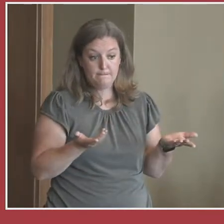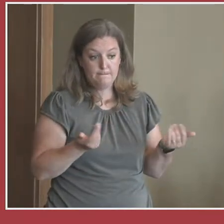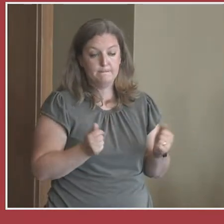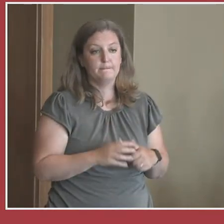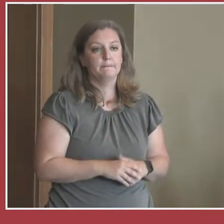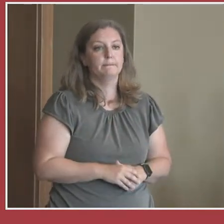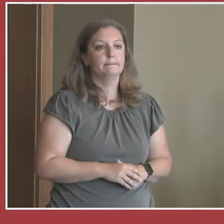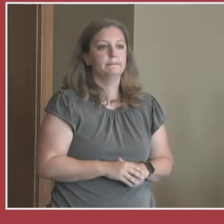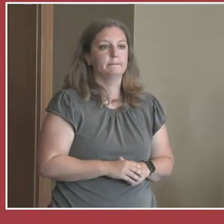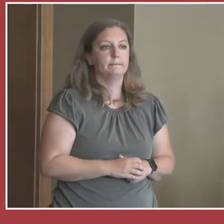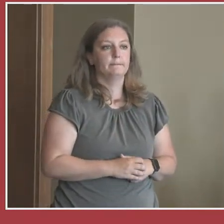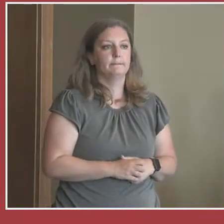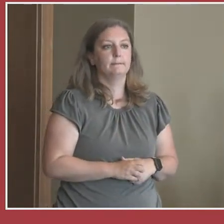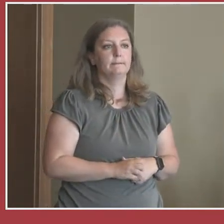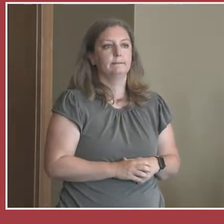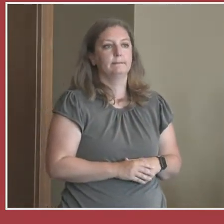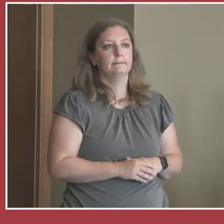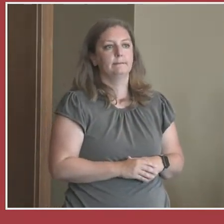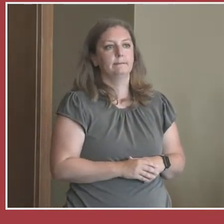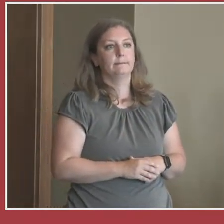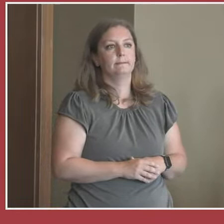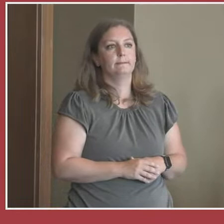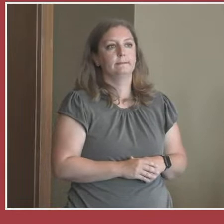what we've done so far?